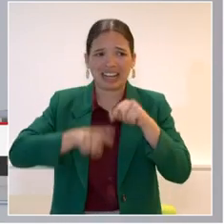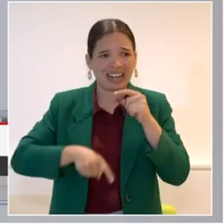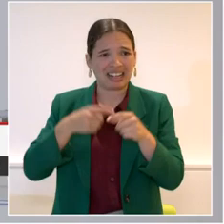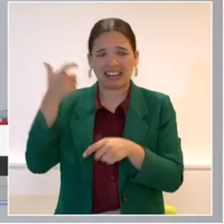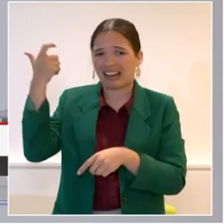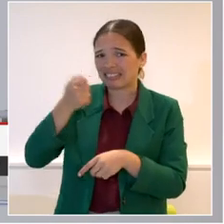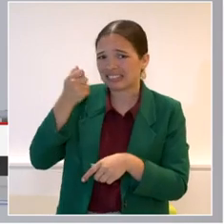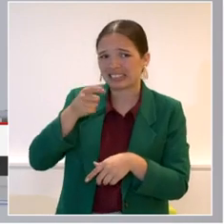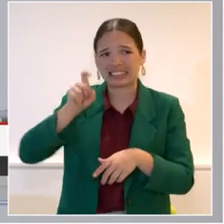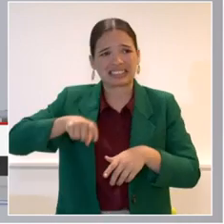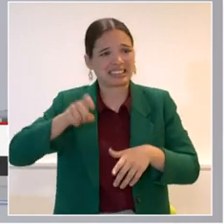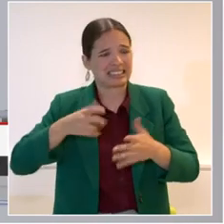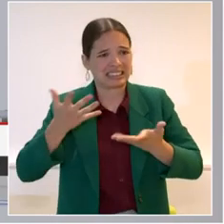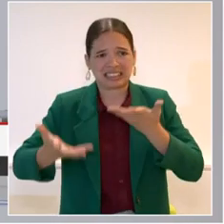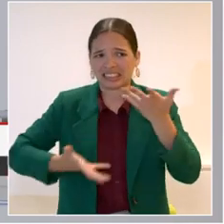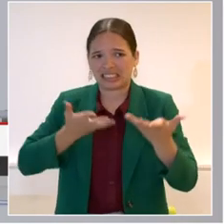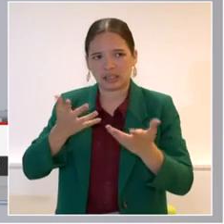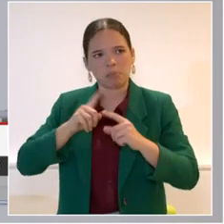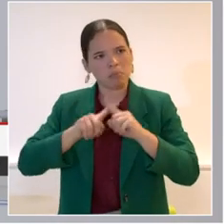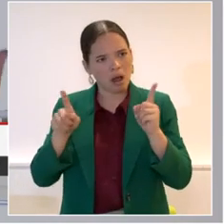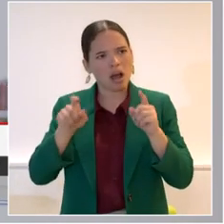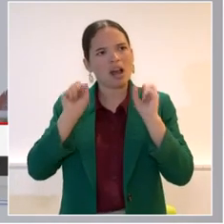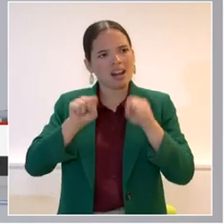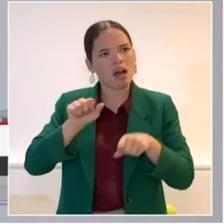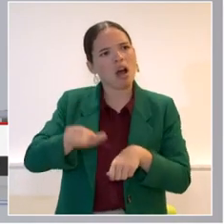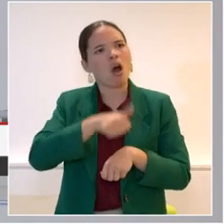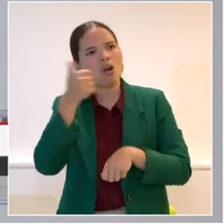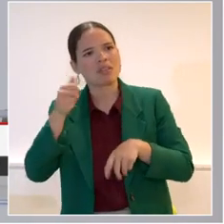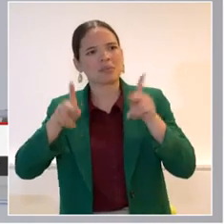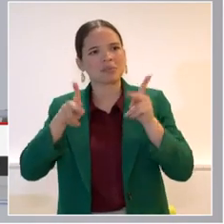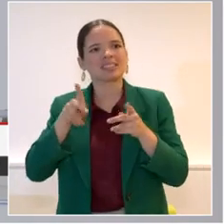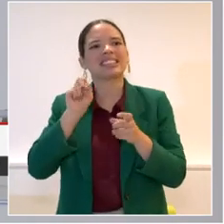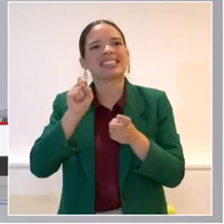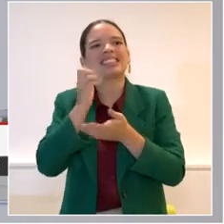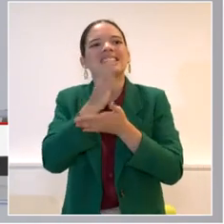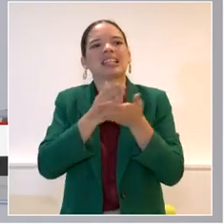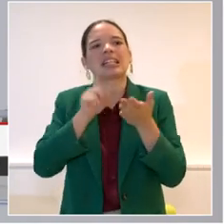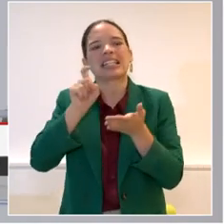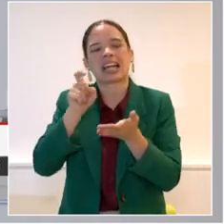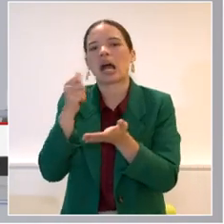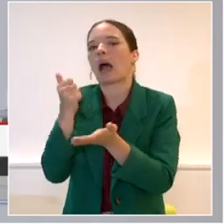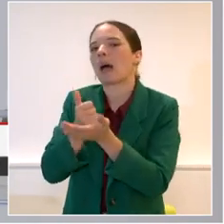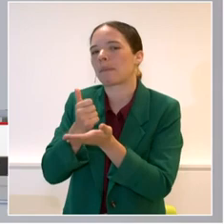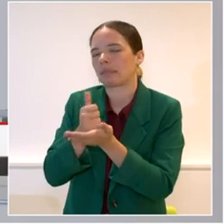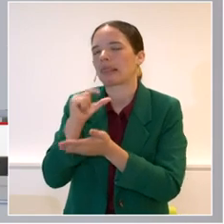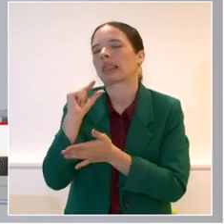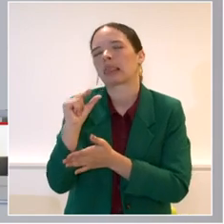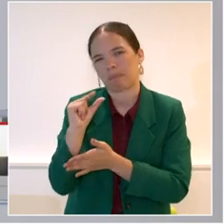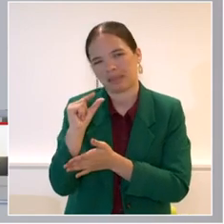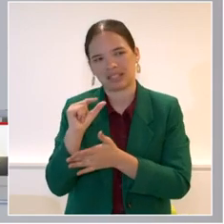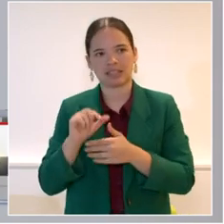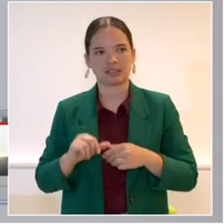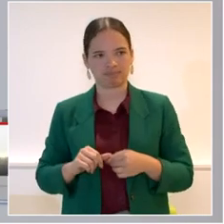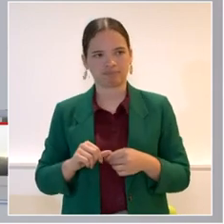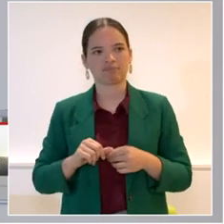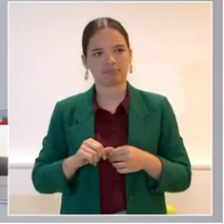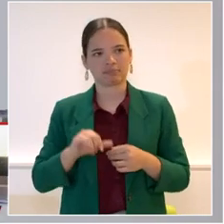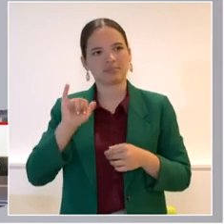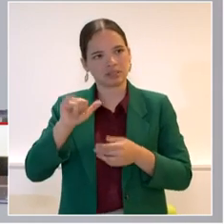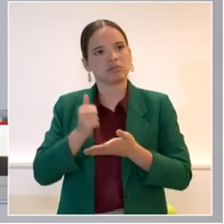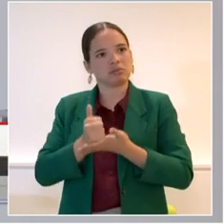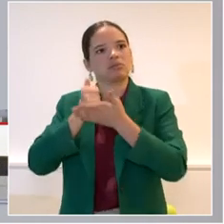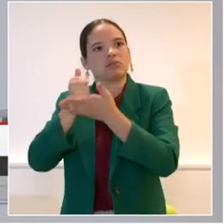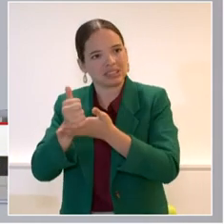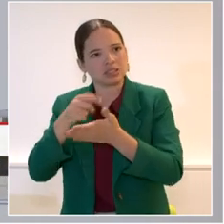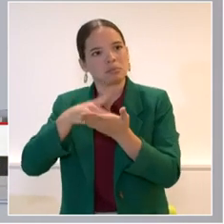And that's where this program helps. So while we continue to work together to preserve and build more affordable housing and